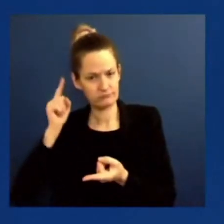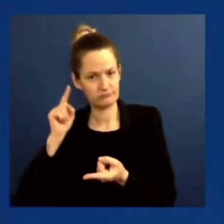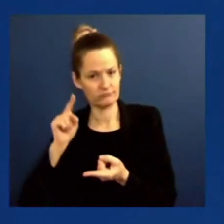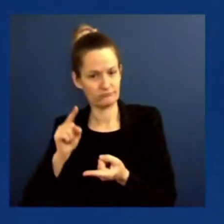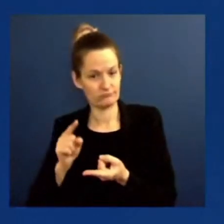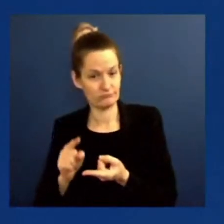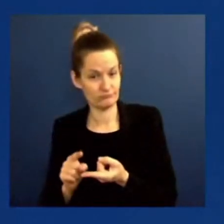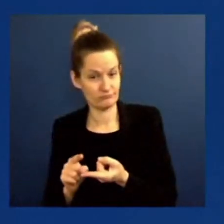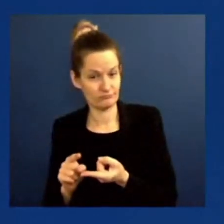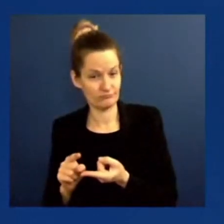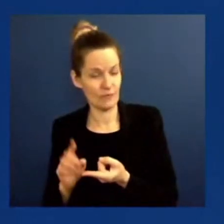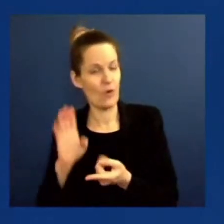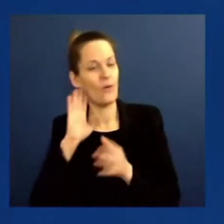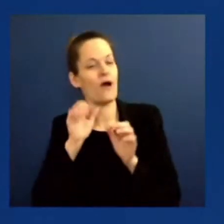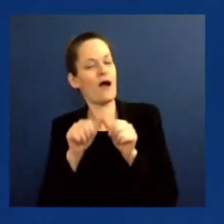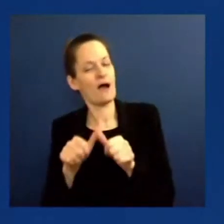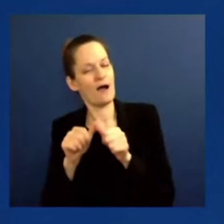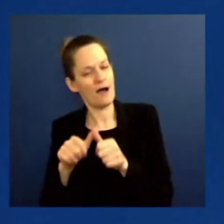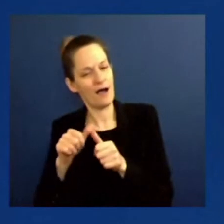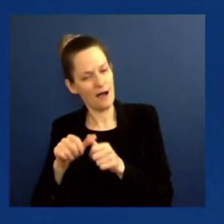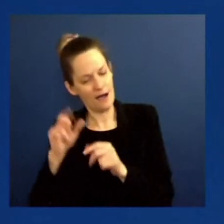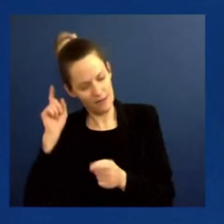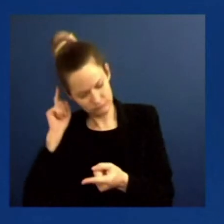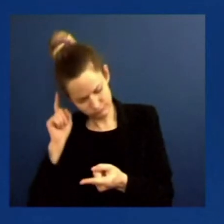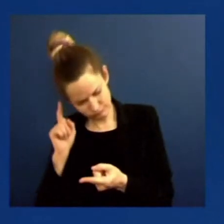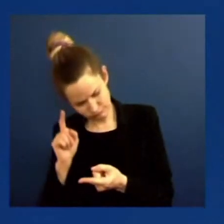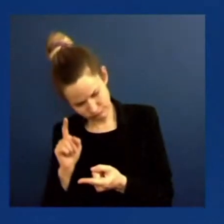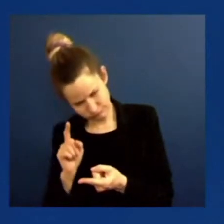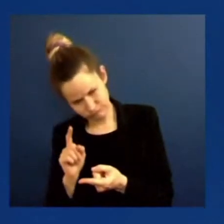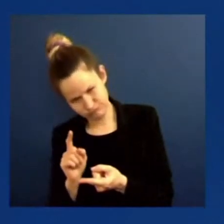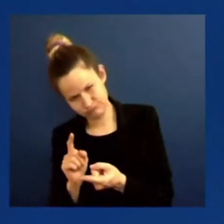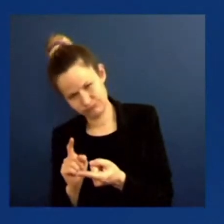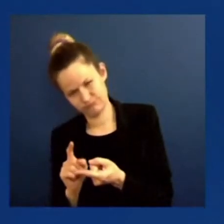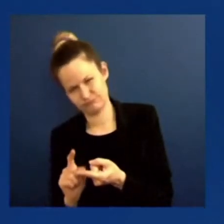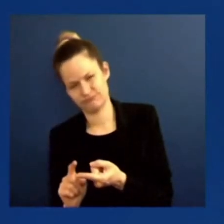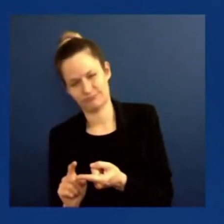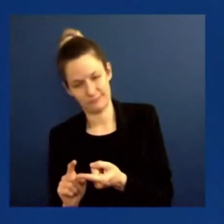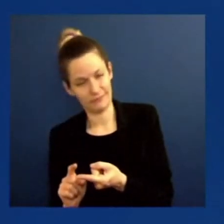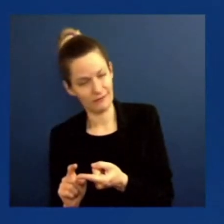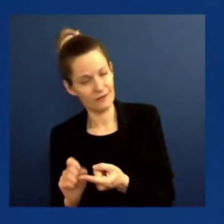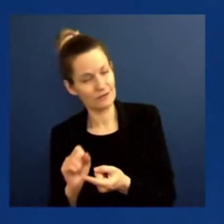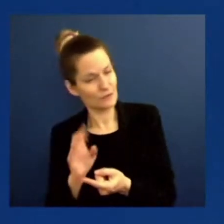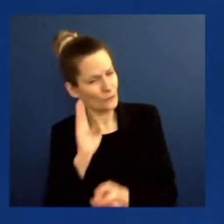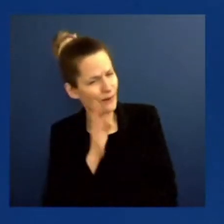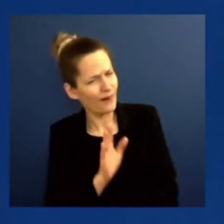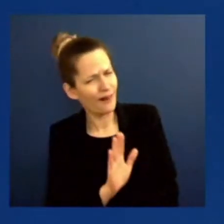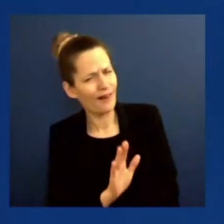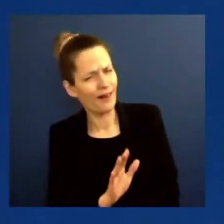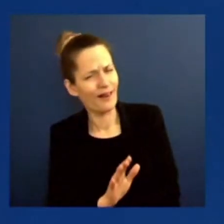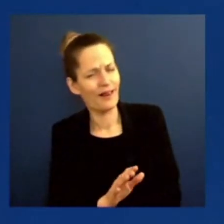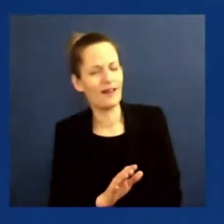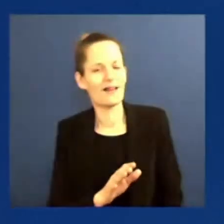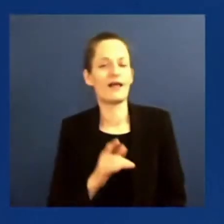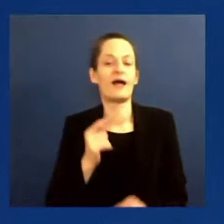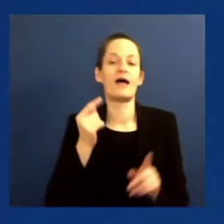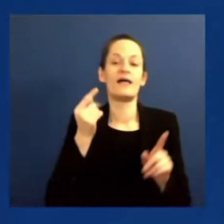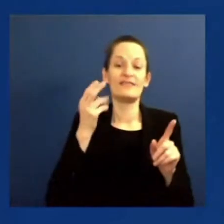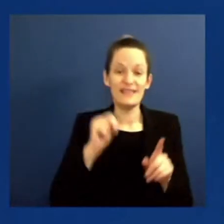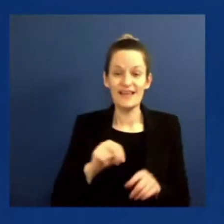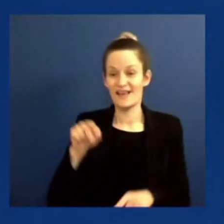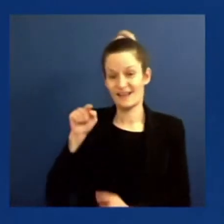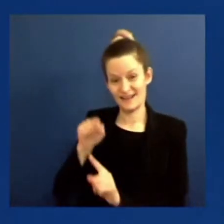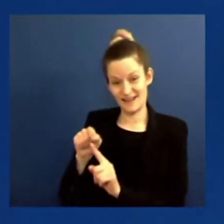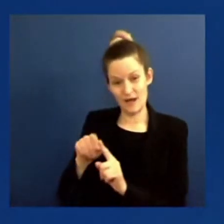to go down to a baseline level that is a level of what we call adequate control. Namely, it's